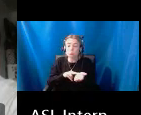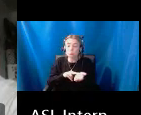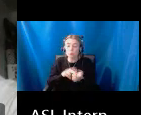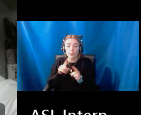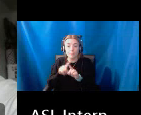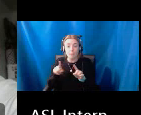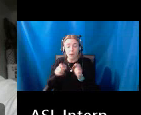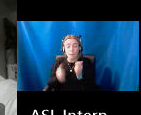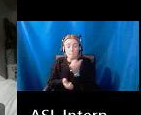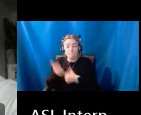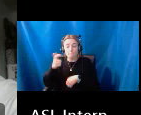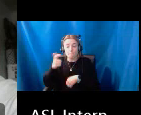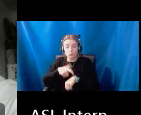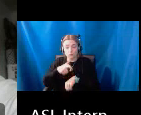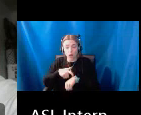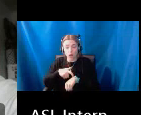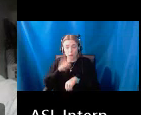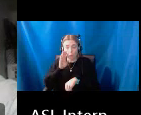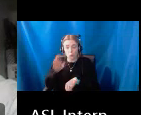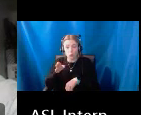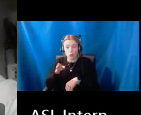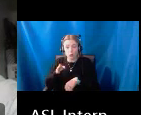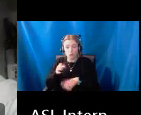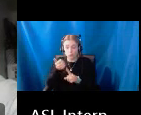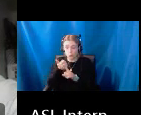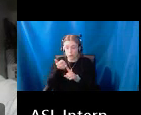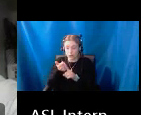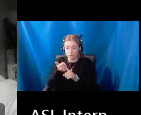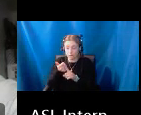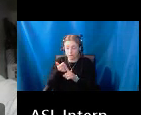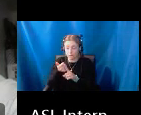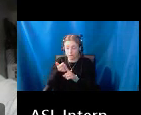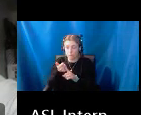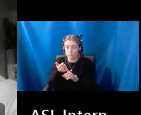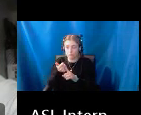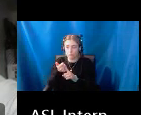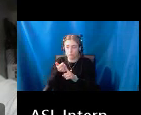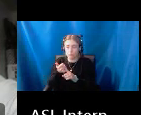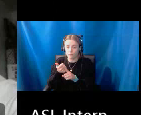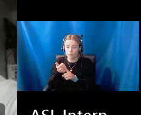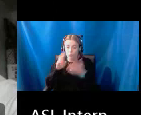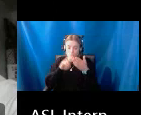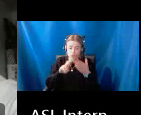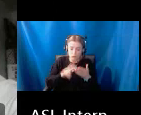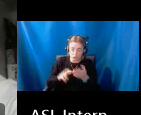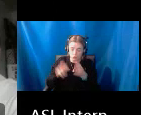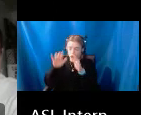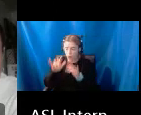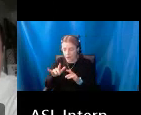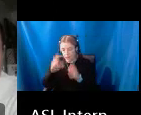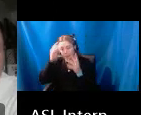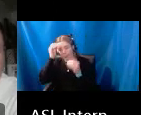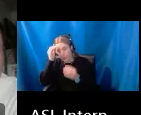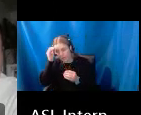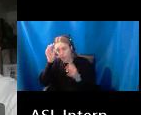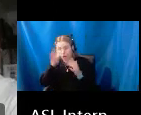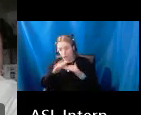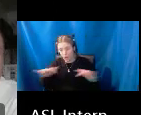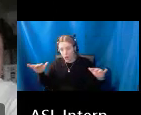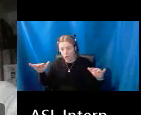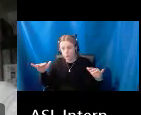you have to bring back for grades. Okay. So I don't think some of you are using your